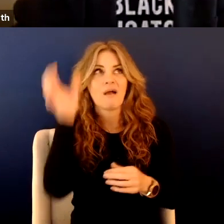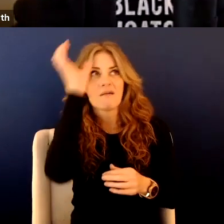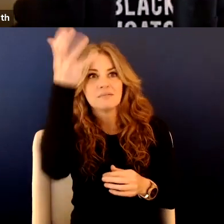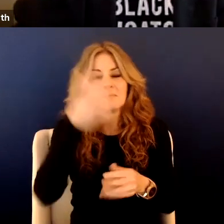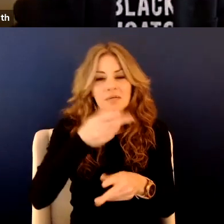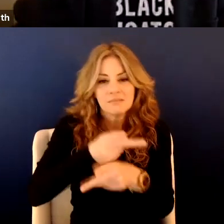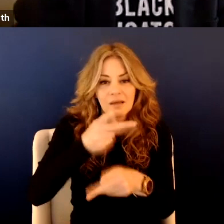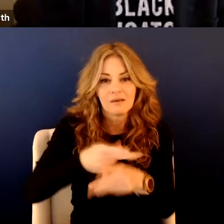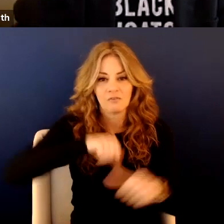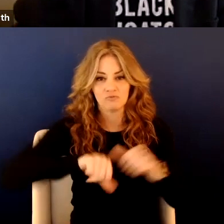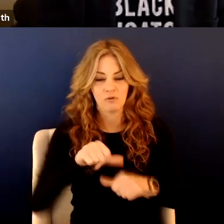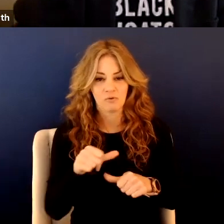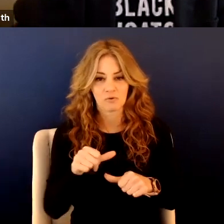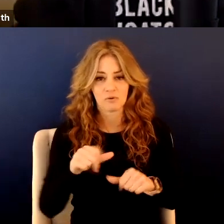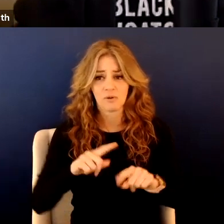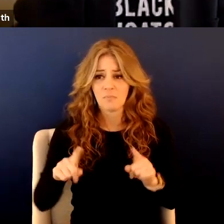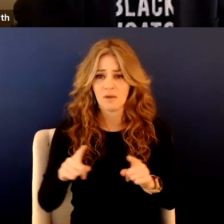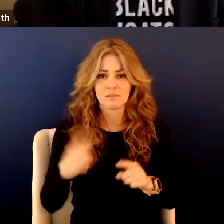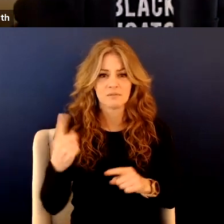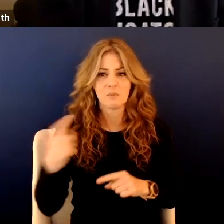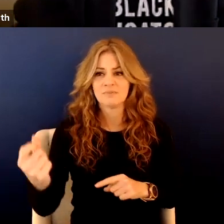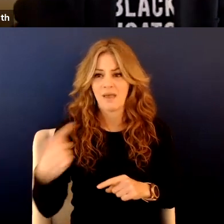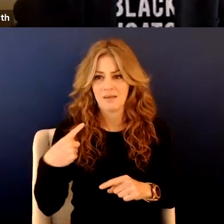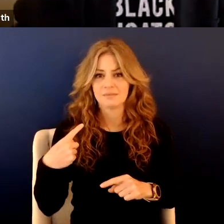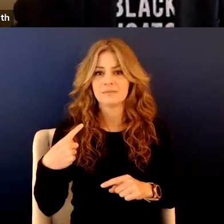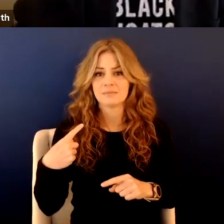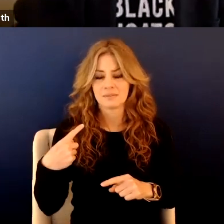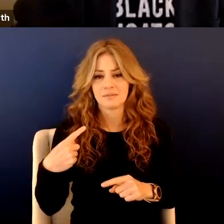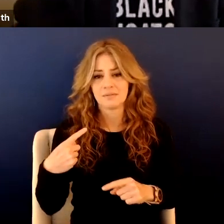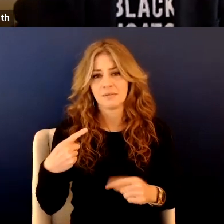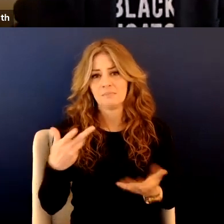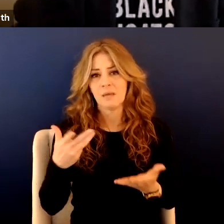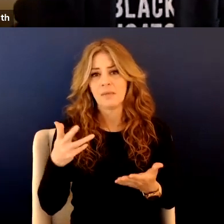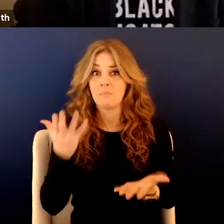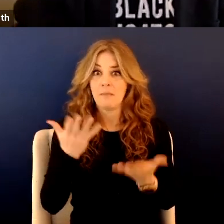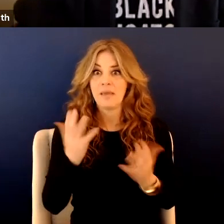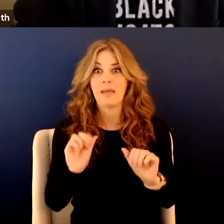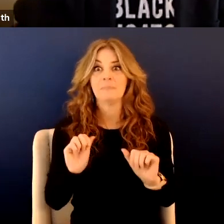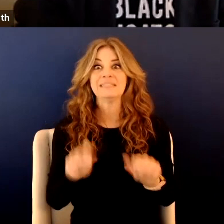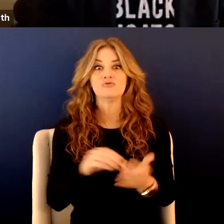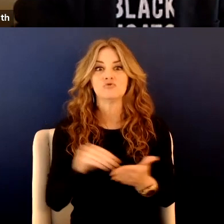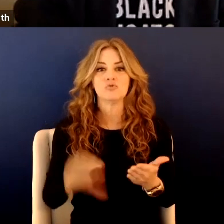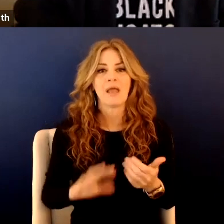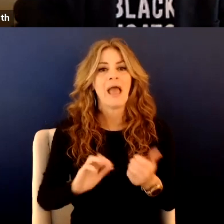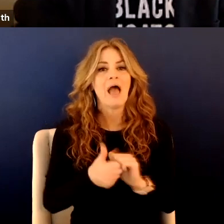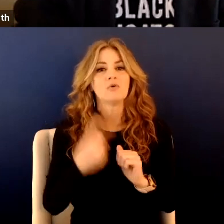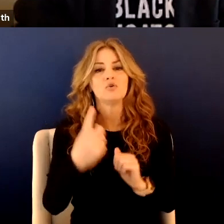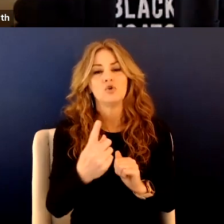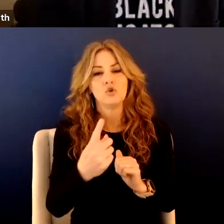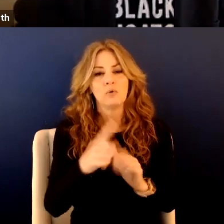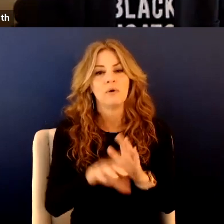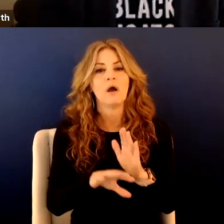care of each other. But somebody is asking, and I bet probably a prospective student here, how do you uncover